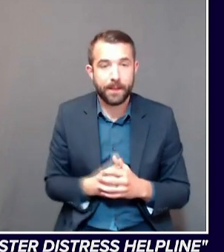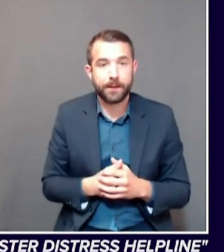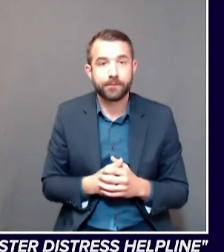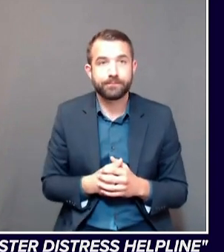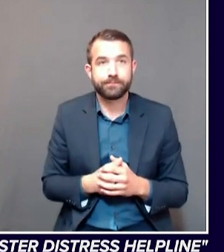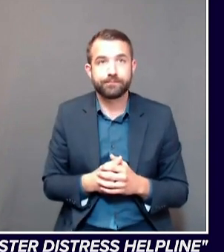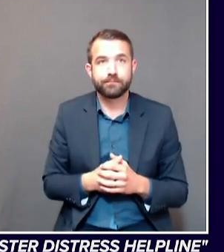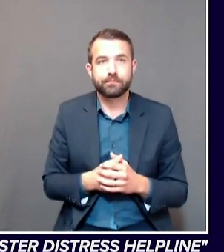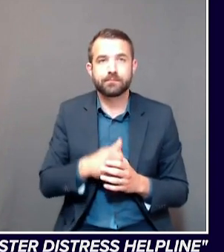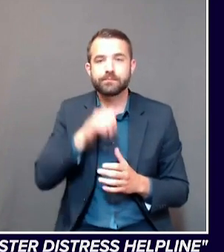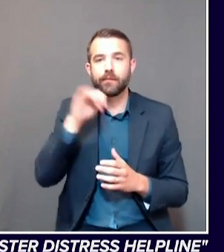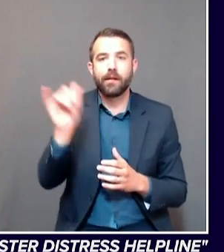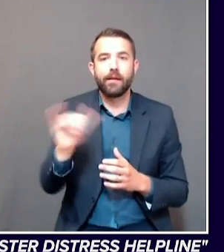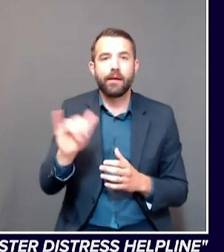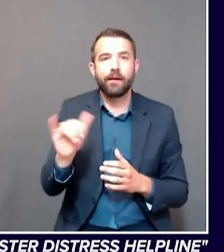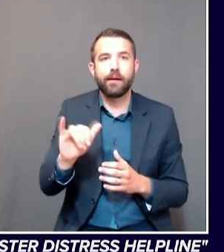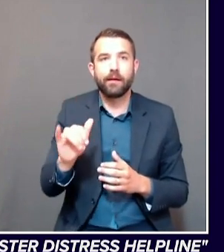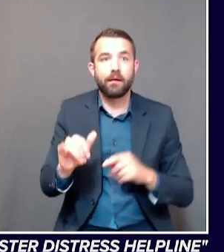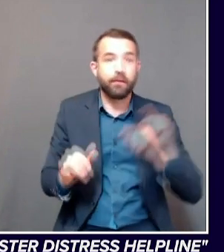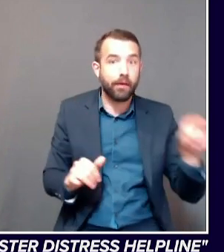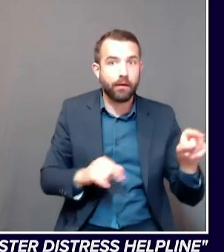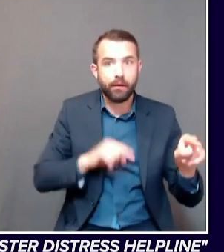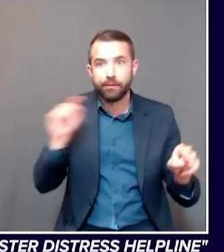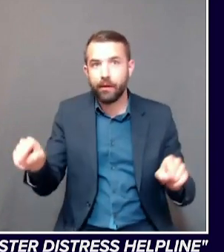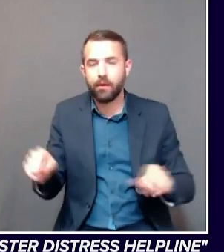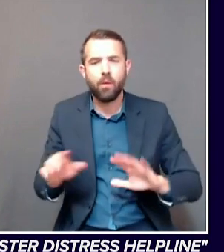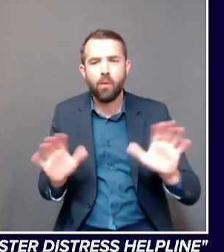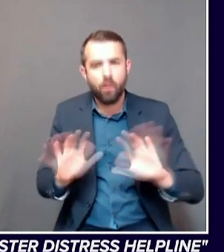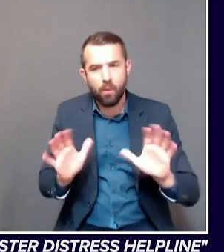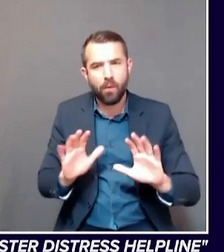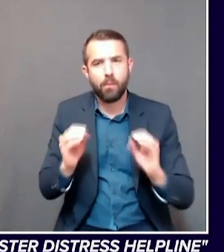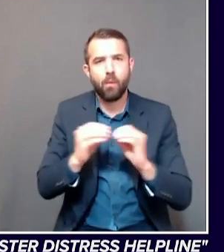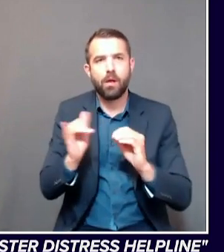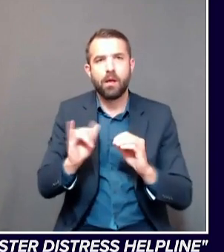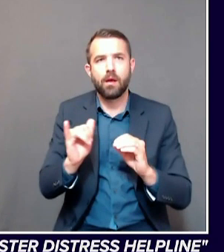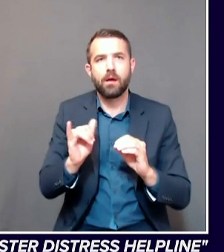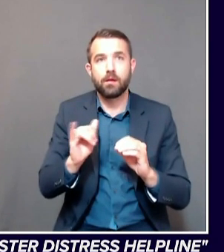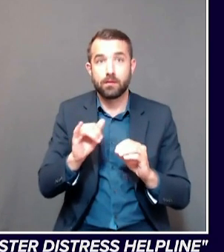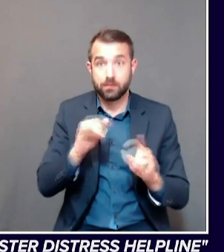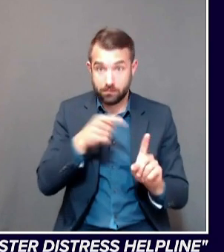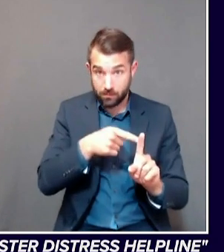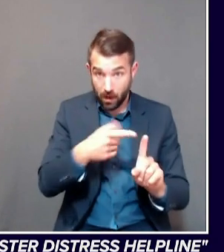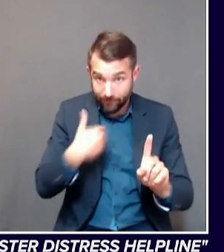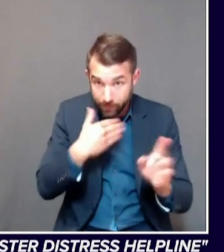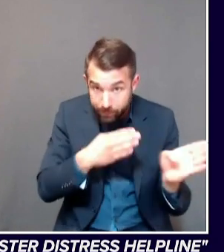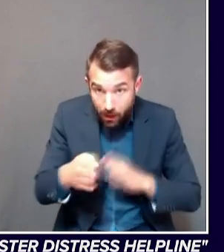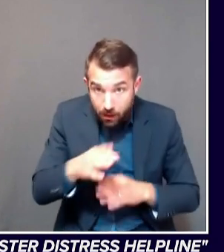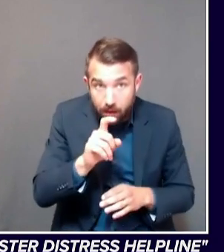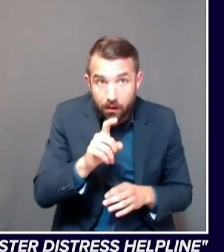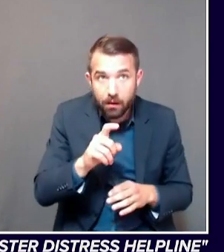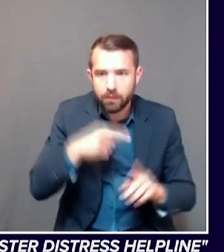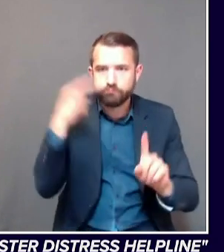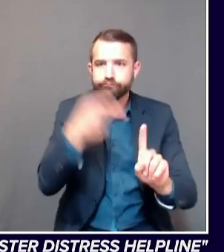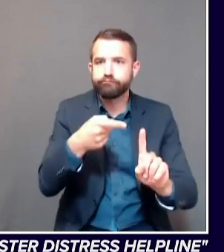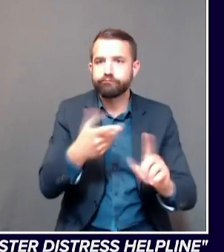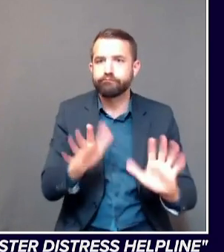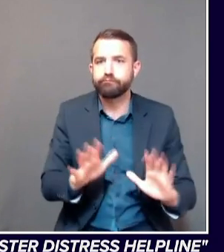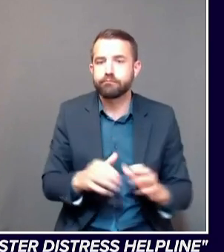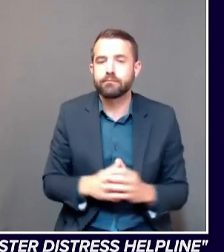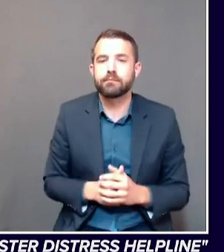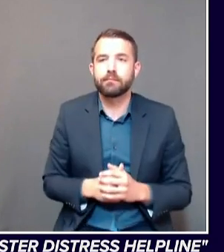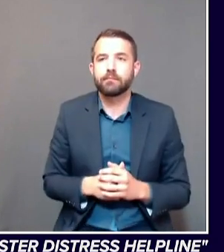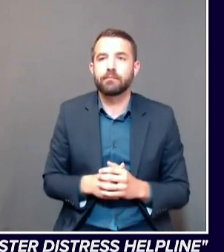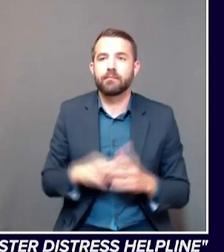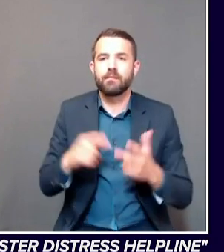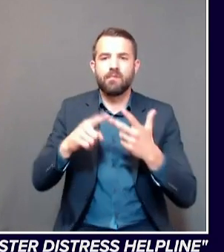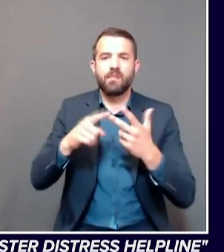make sure we think it through before we start. Okay. And one more, if I may. So other states that have seen their economies reopen a